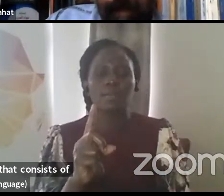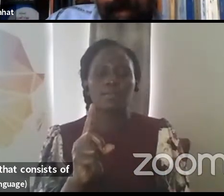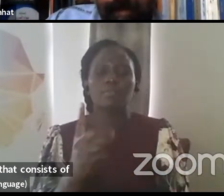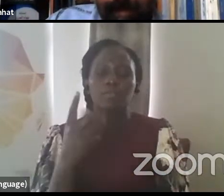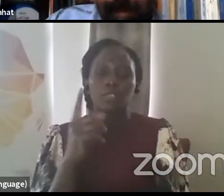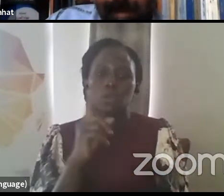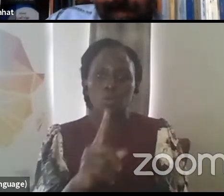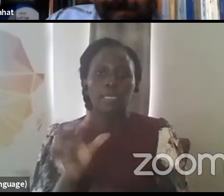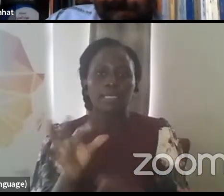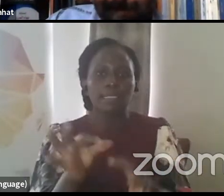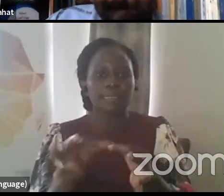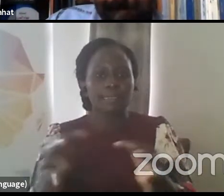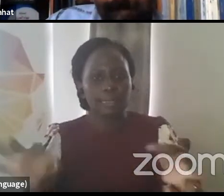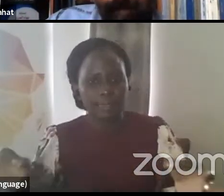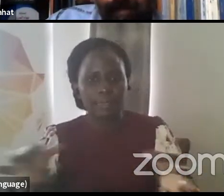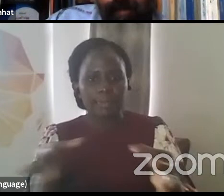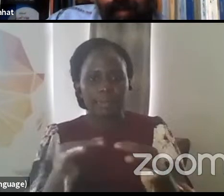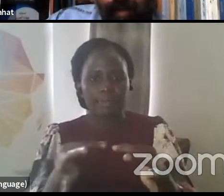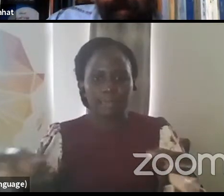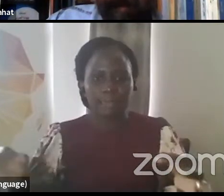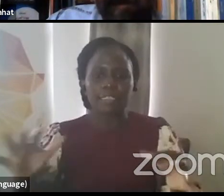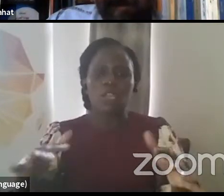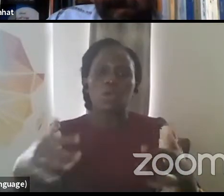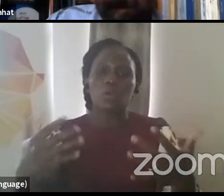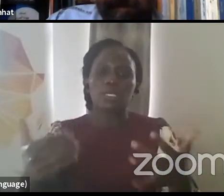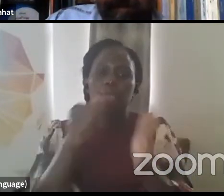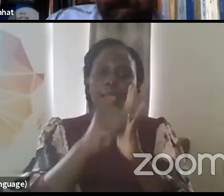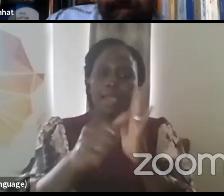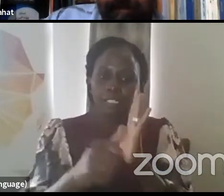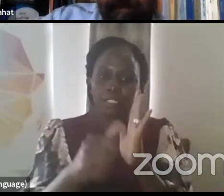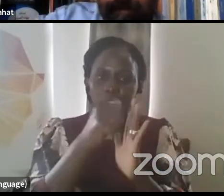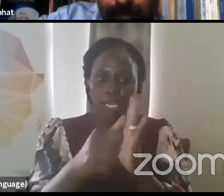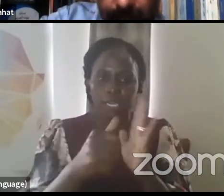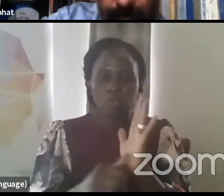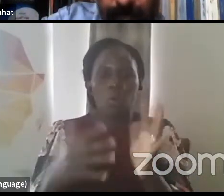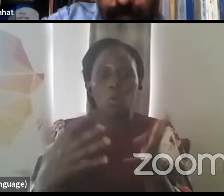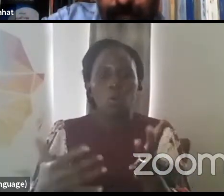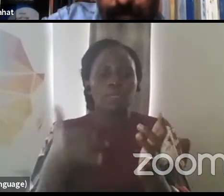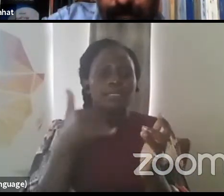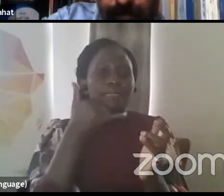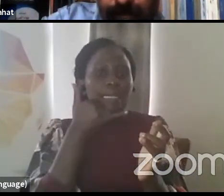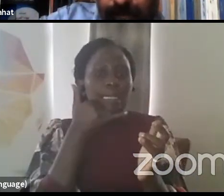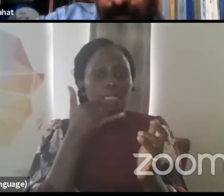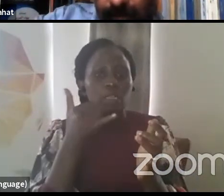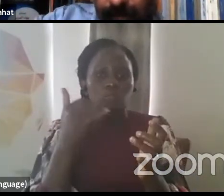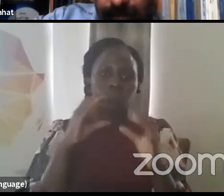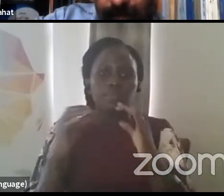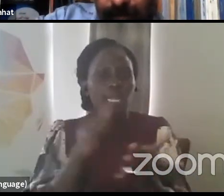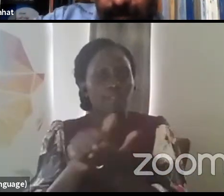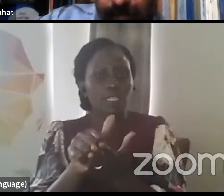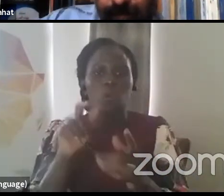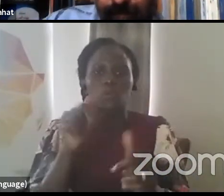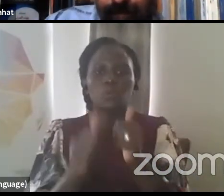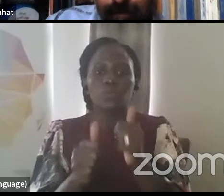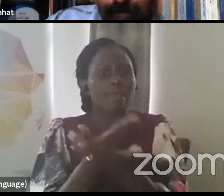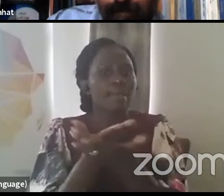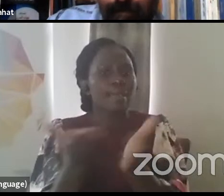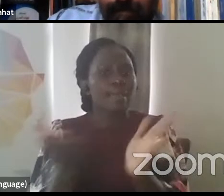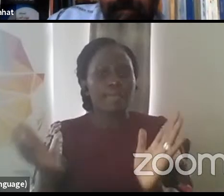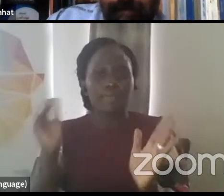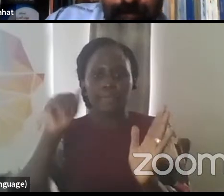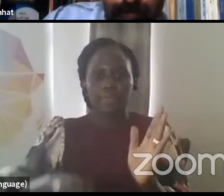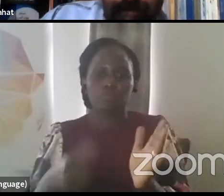sentence in the article accessing the telecommunication code, for example, in Tunisia, just that if anyone that insults other